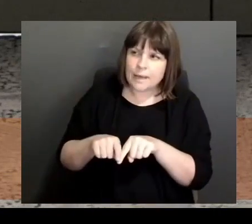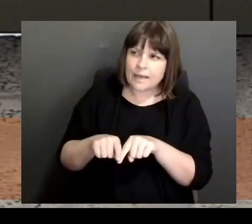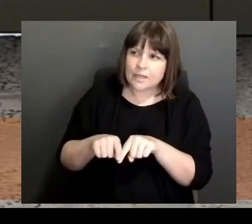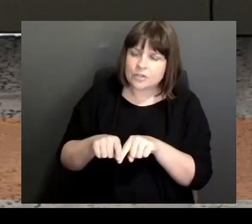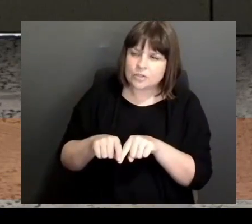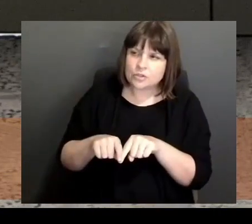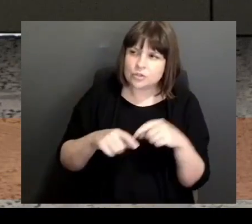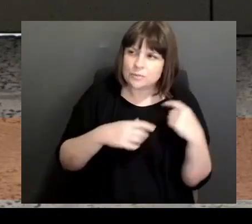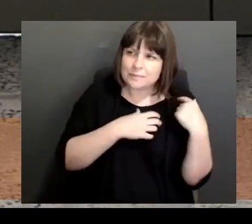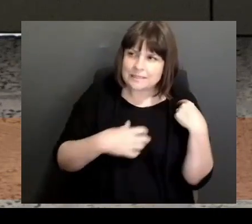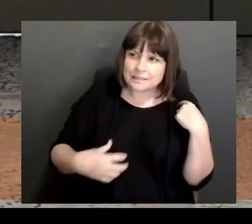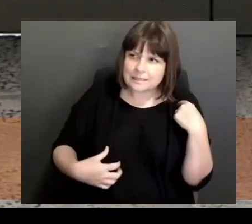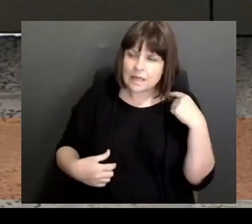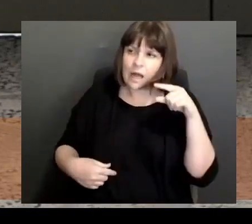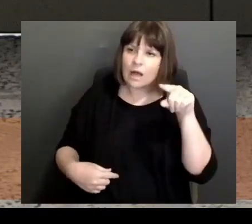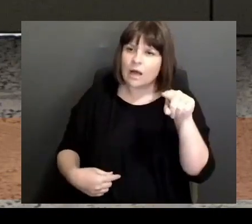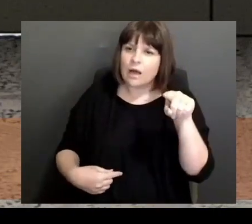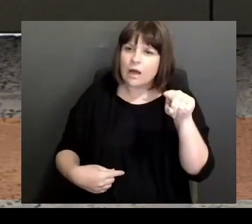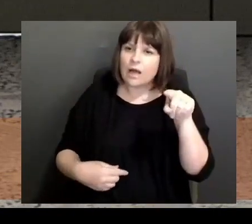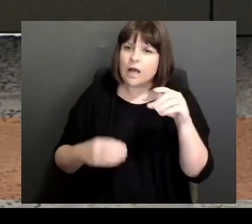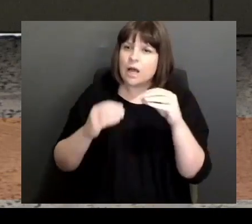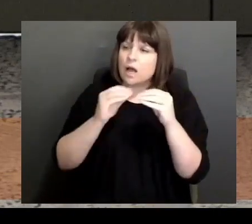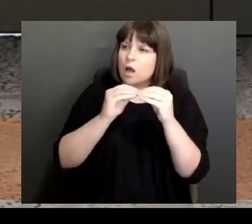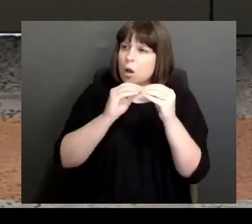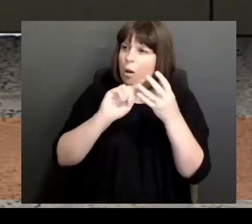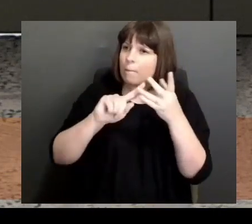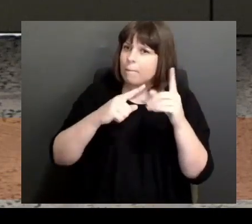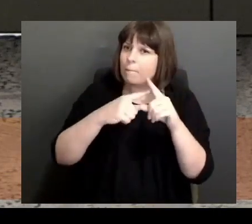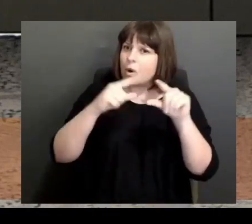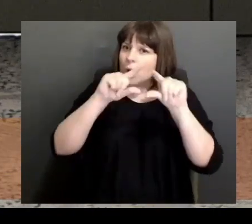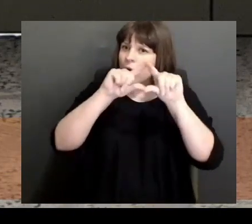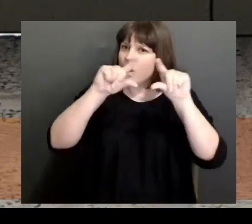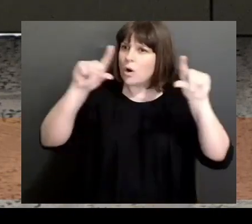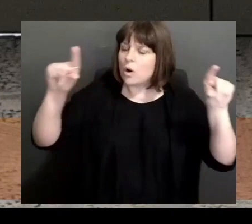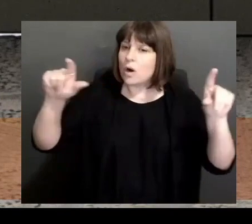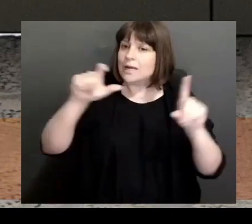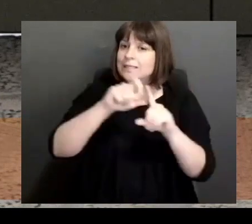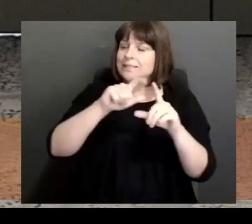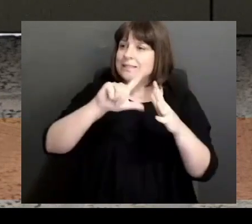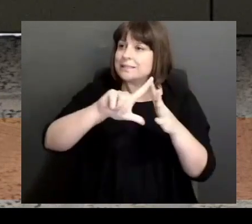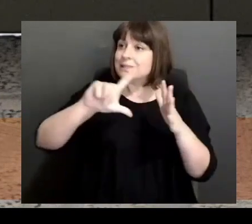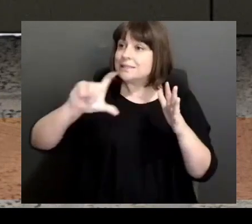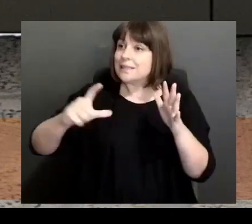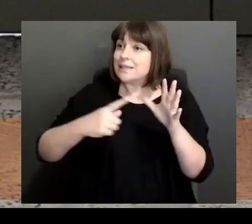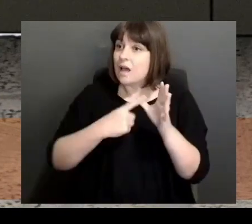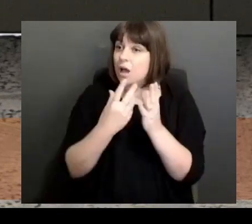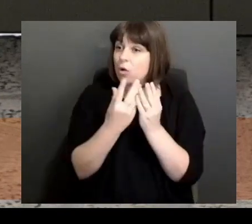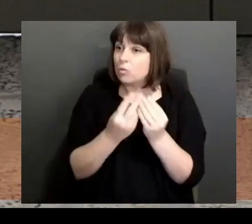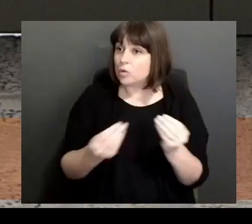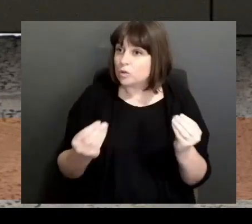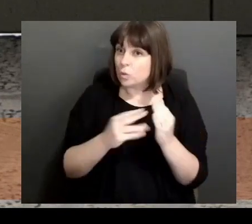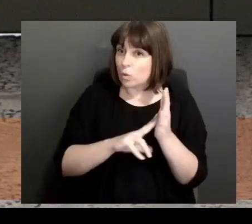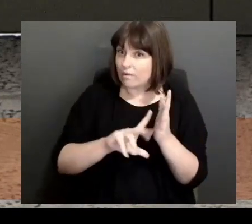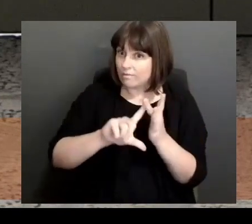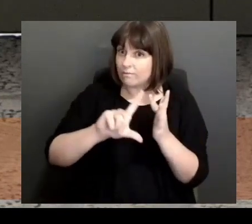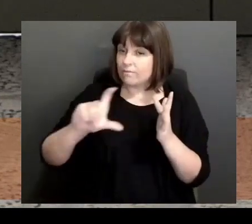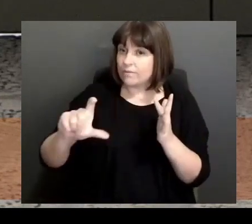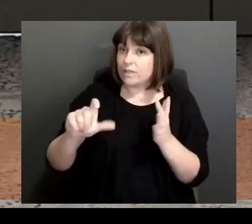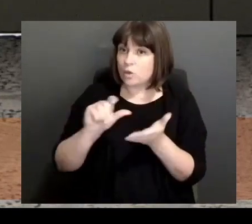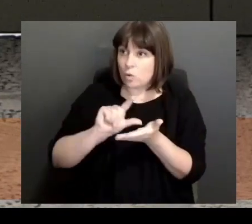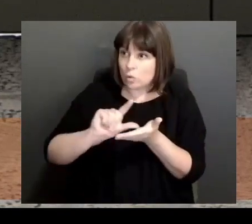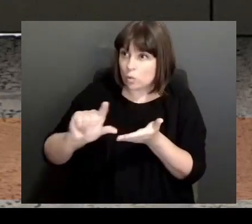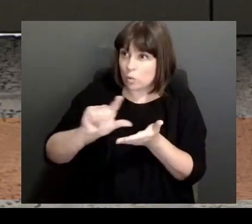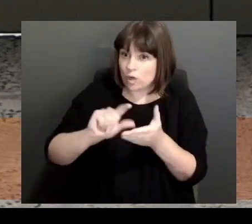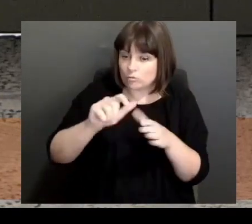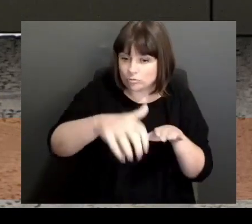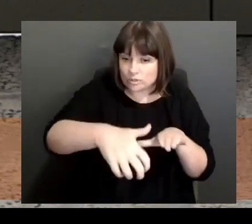The box is headed Deka Resources Victoria, then we're looking at Royalty Extractive Industries Quarries